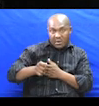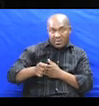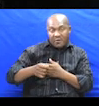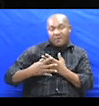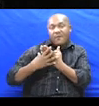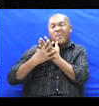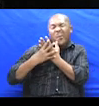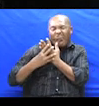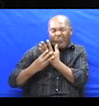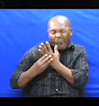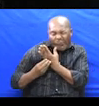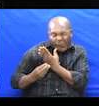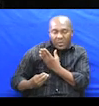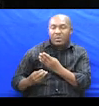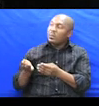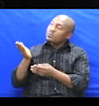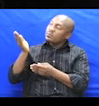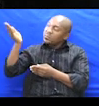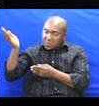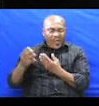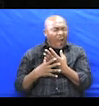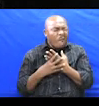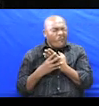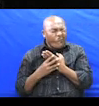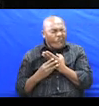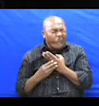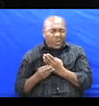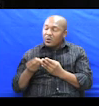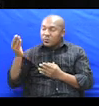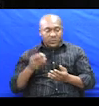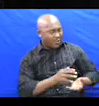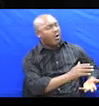were paying for their own exploitation.